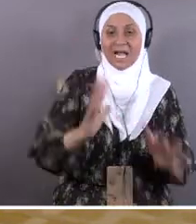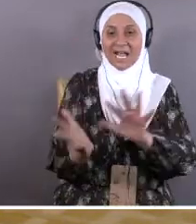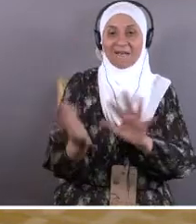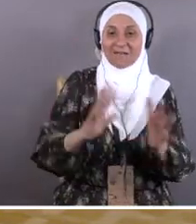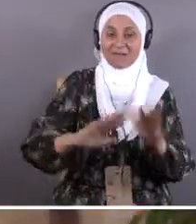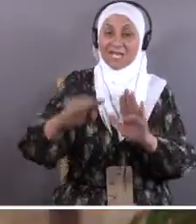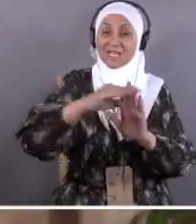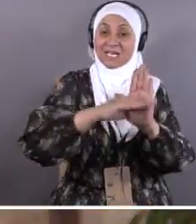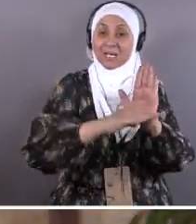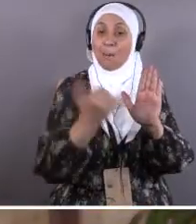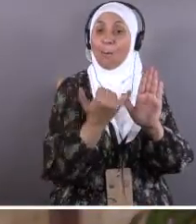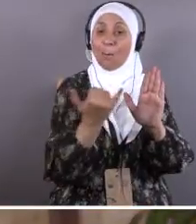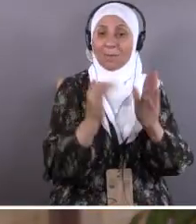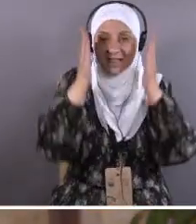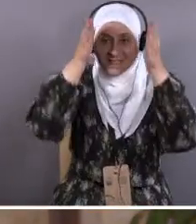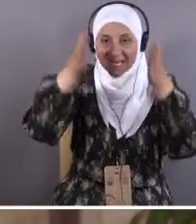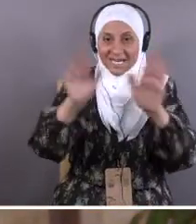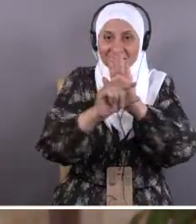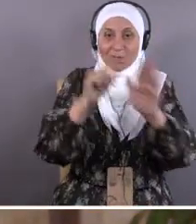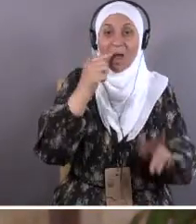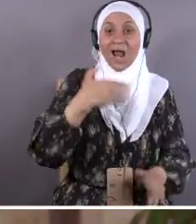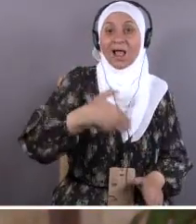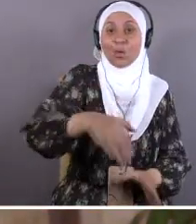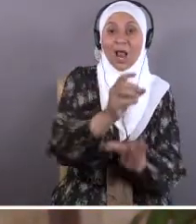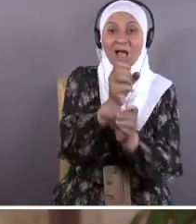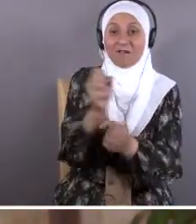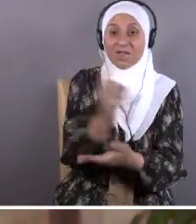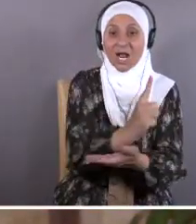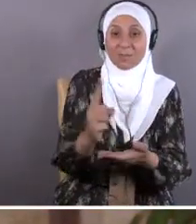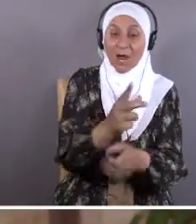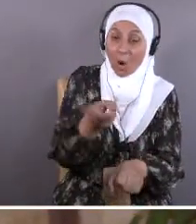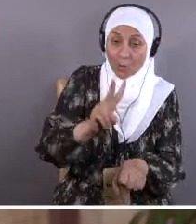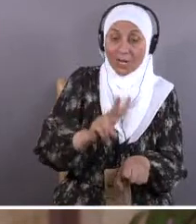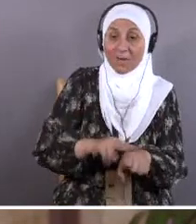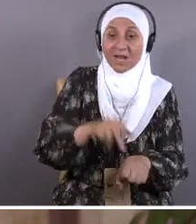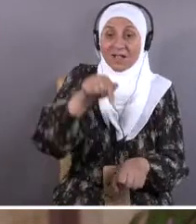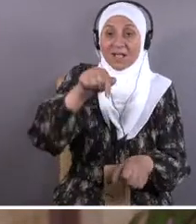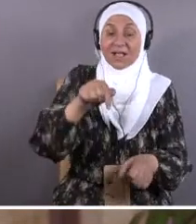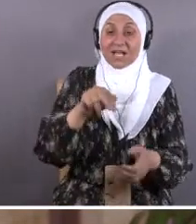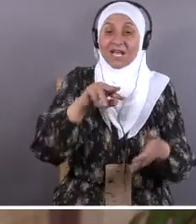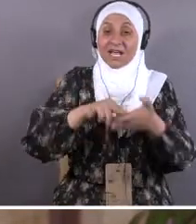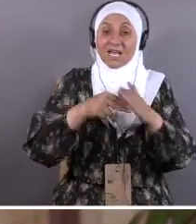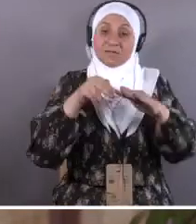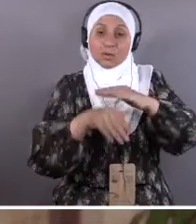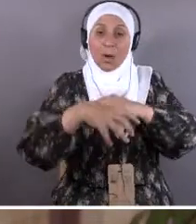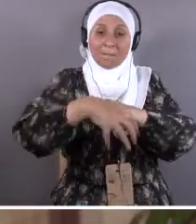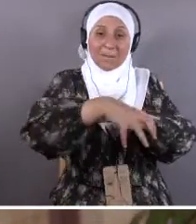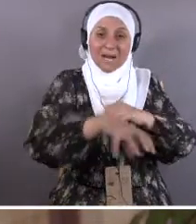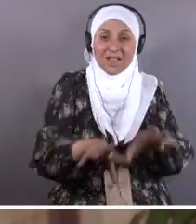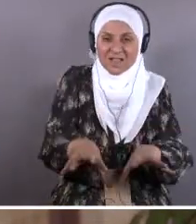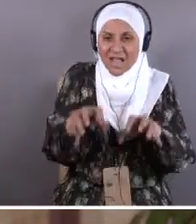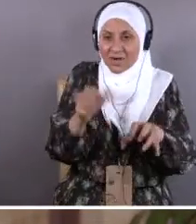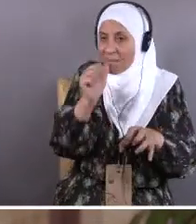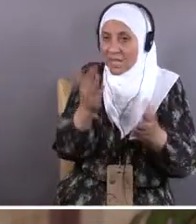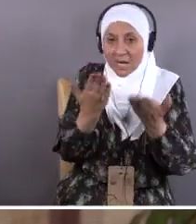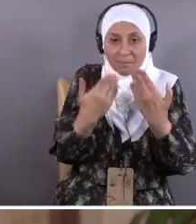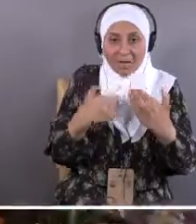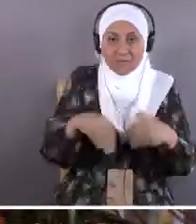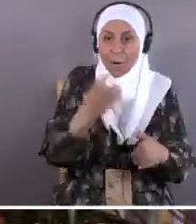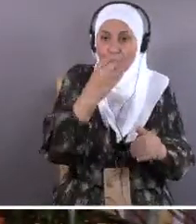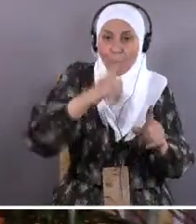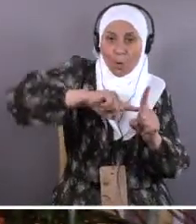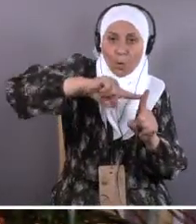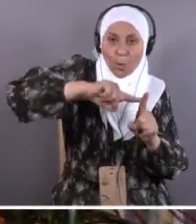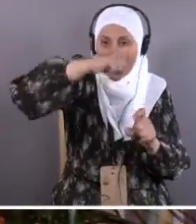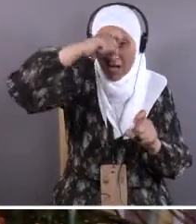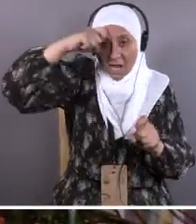of focusing on sustainability in Had and Arid countries and the importance of cultural heritage and indigenous knowledge